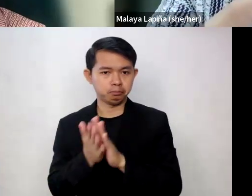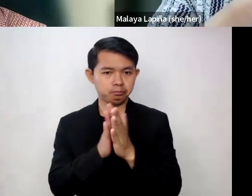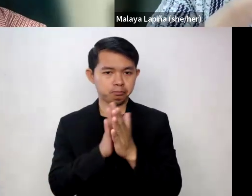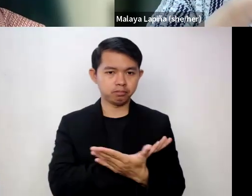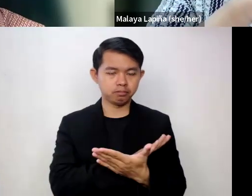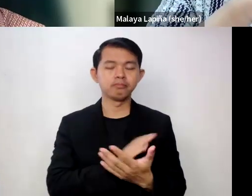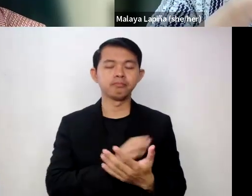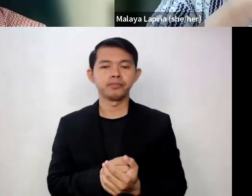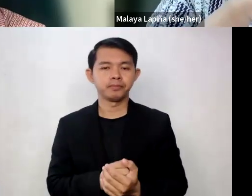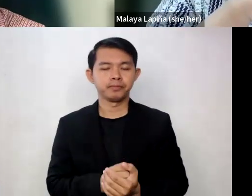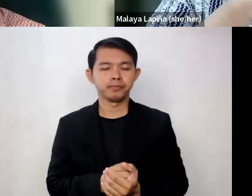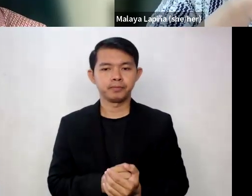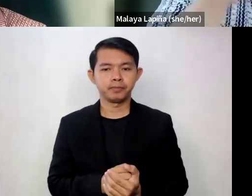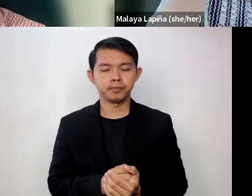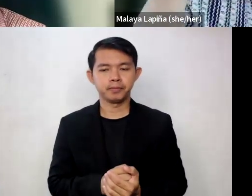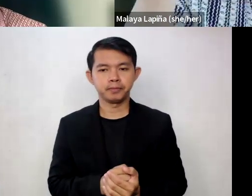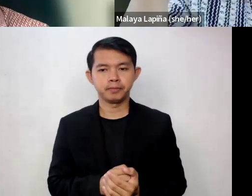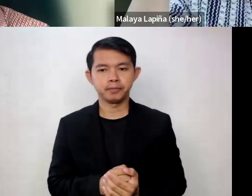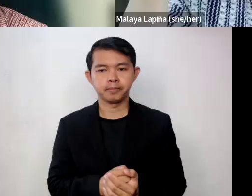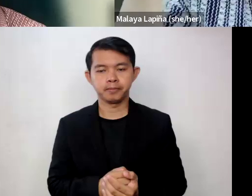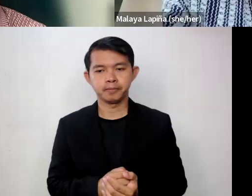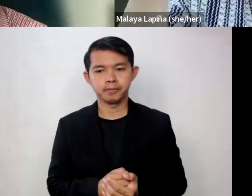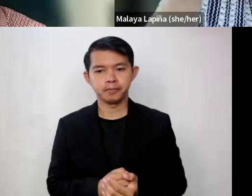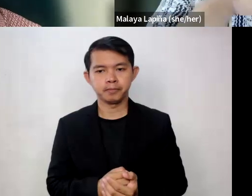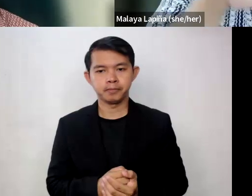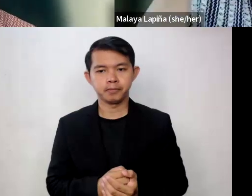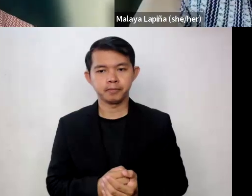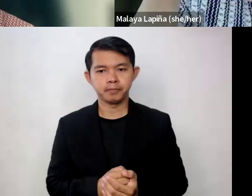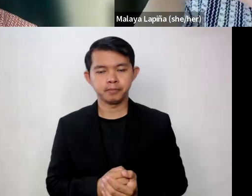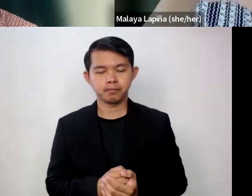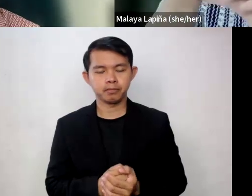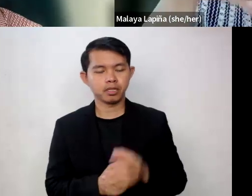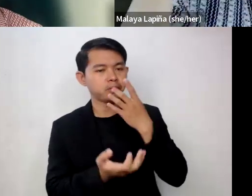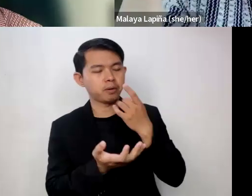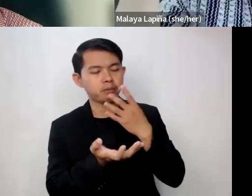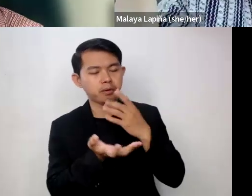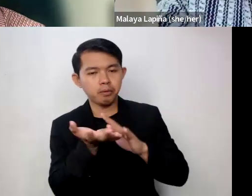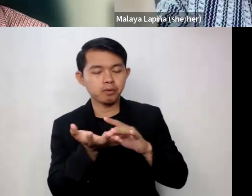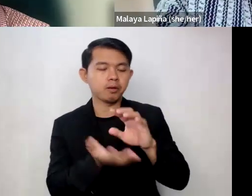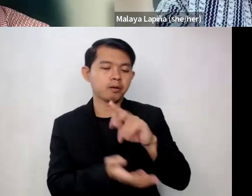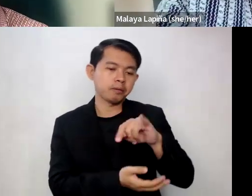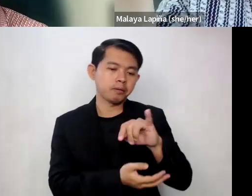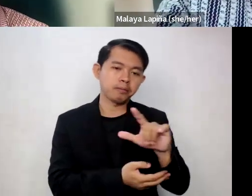transitioning processes, no, na they take pills, they take hormones, they do